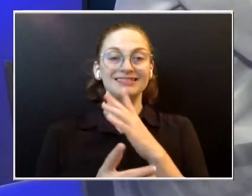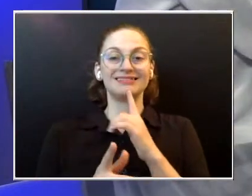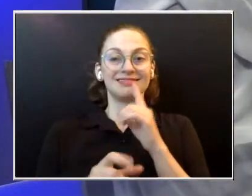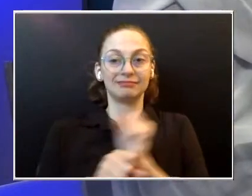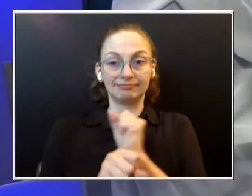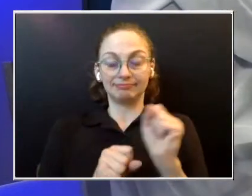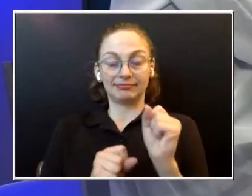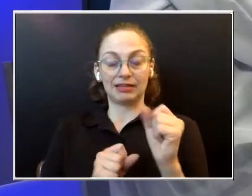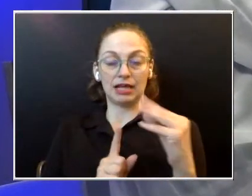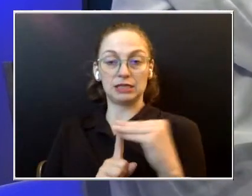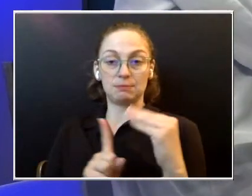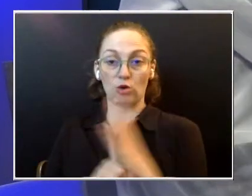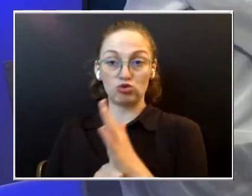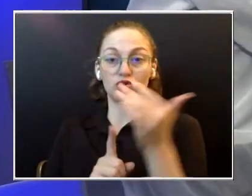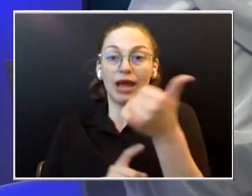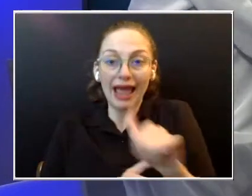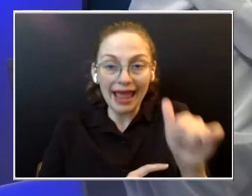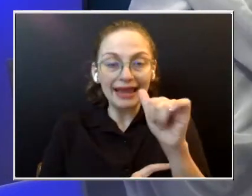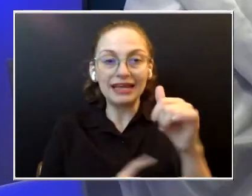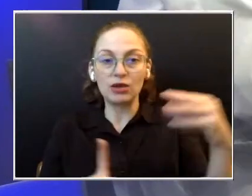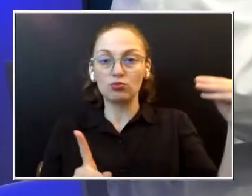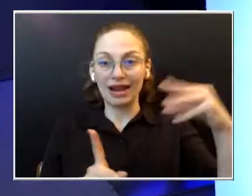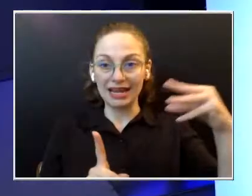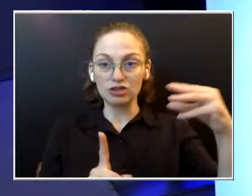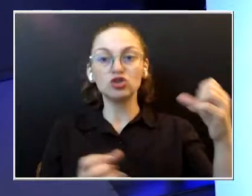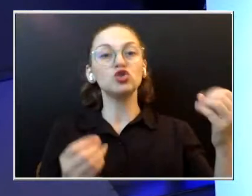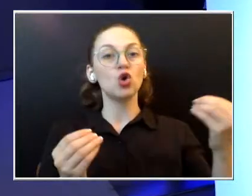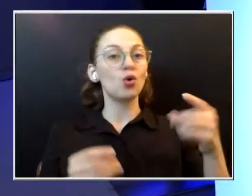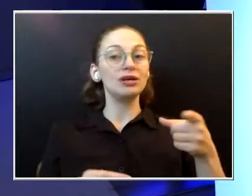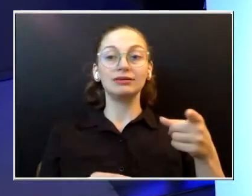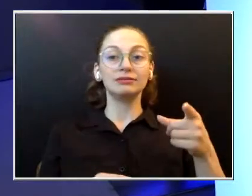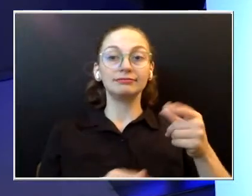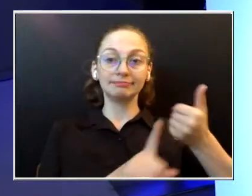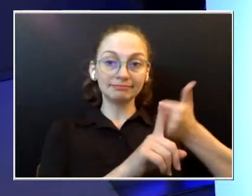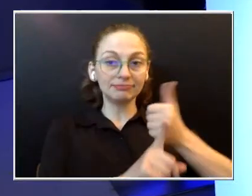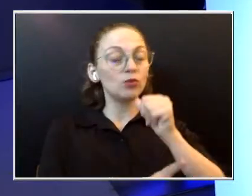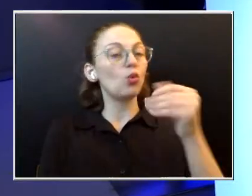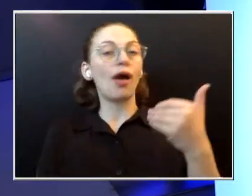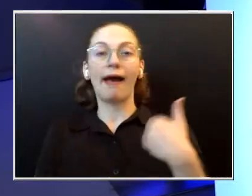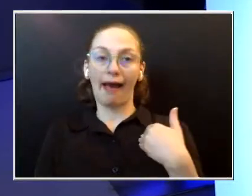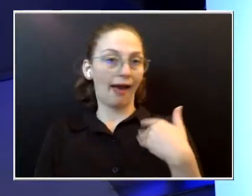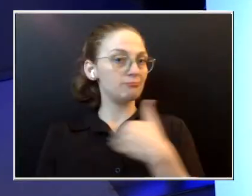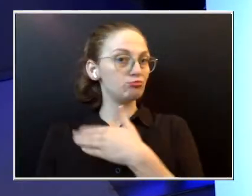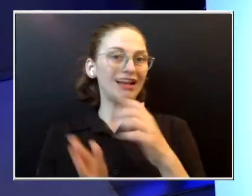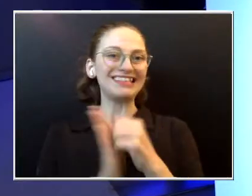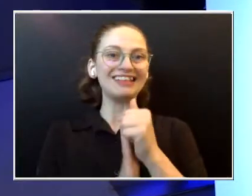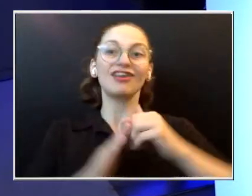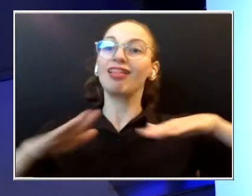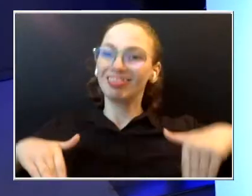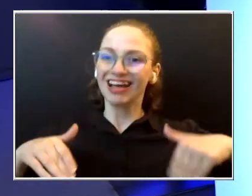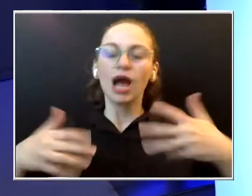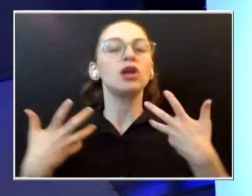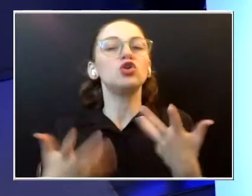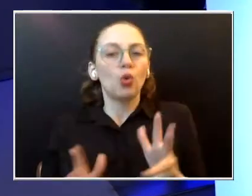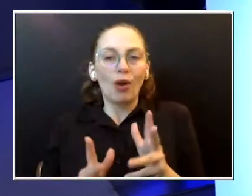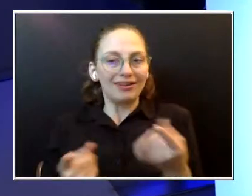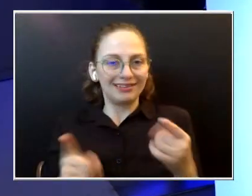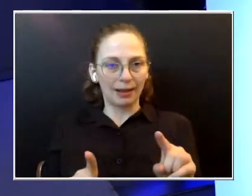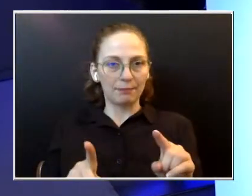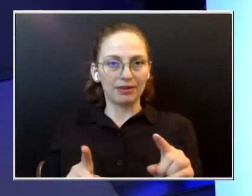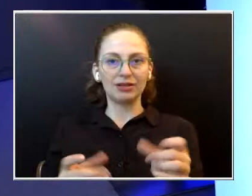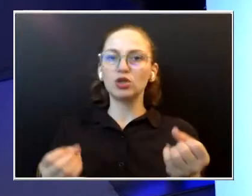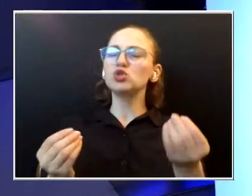So it's not a breast cancer patient, but I can still... You don't want to convert her into a breast cancer That's patient. exactly correct. So why isn't Proton always right?